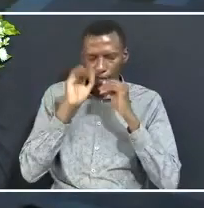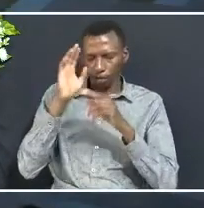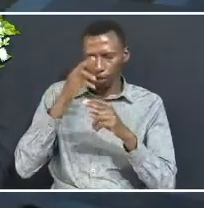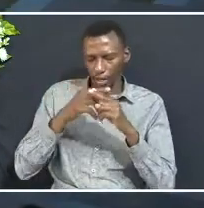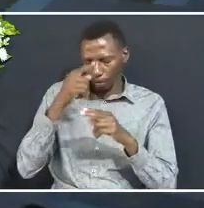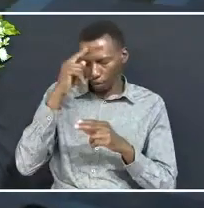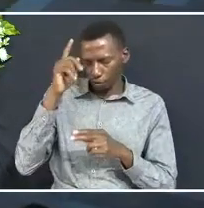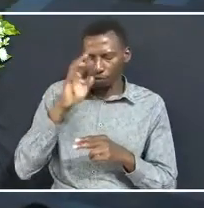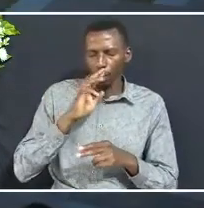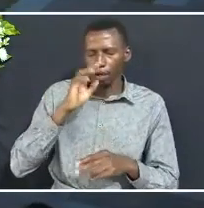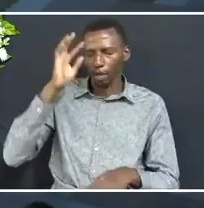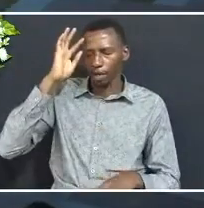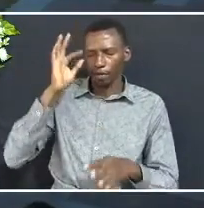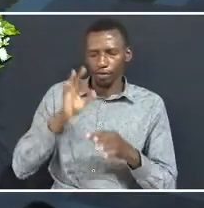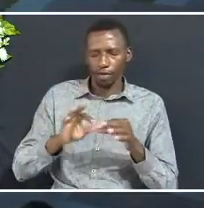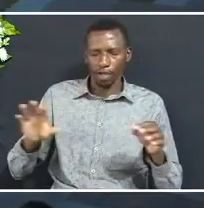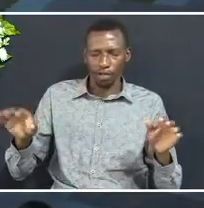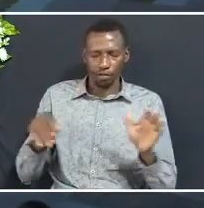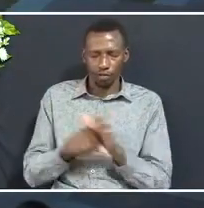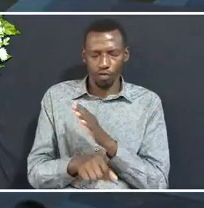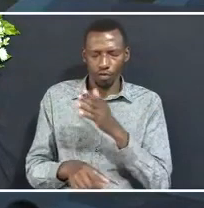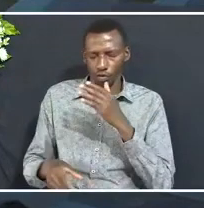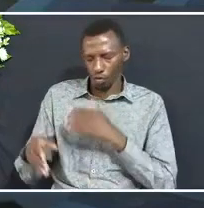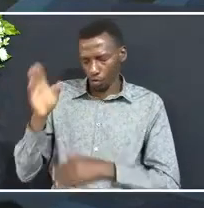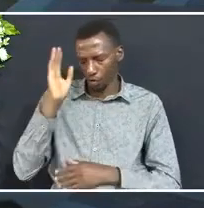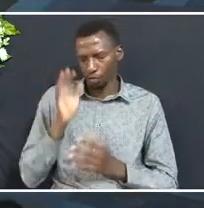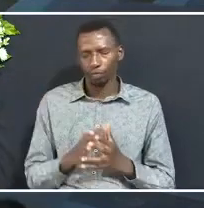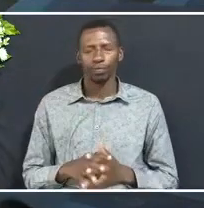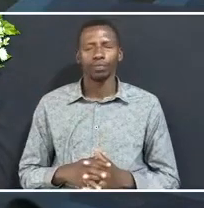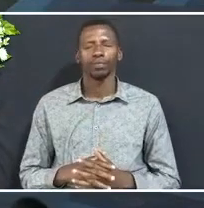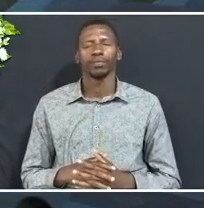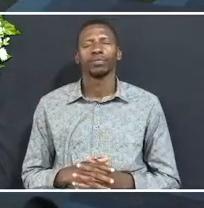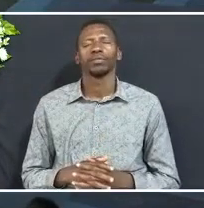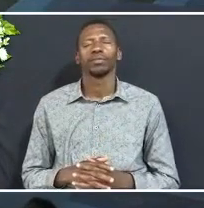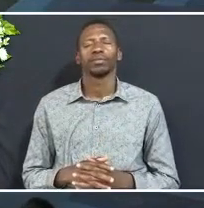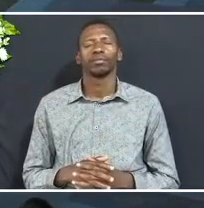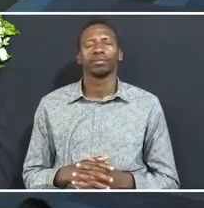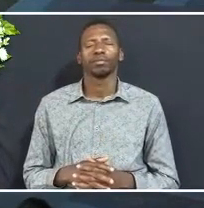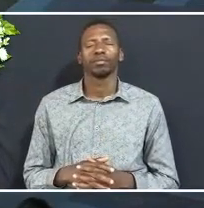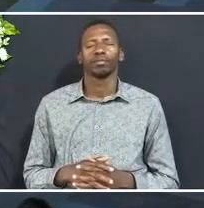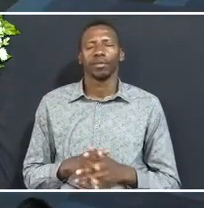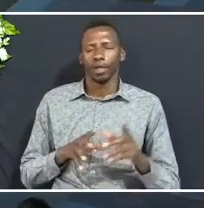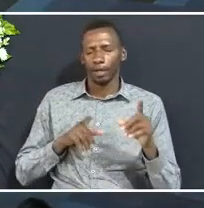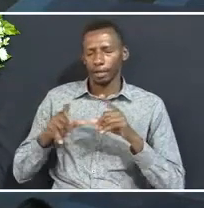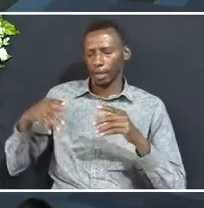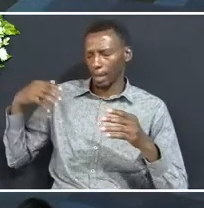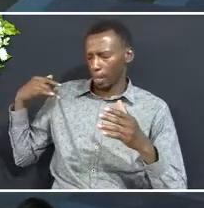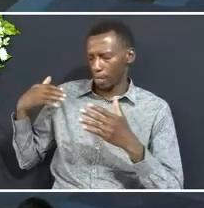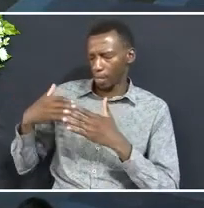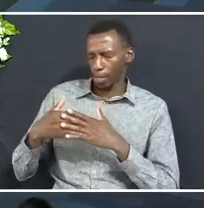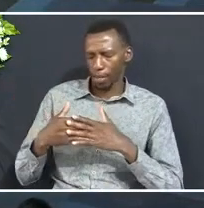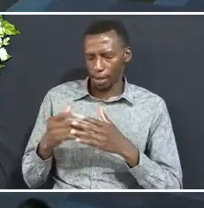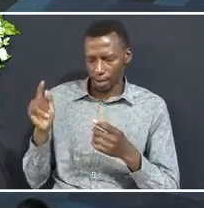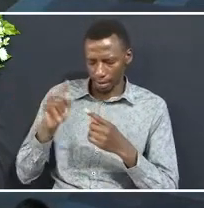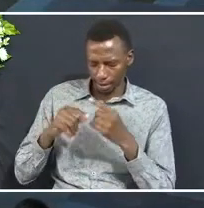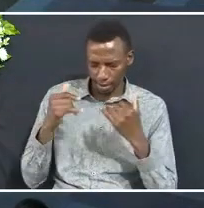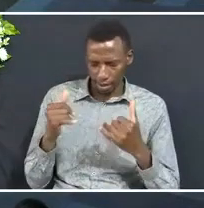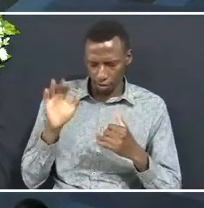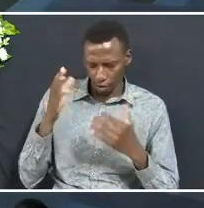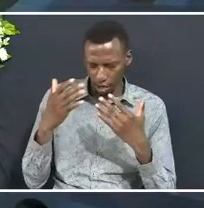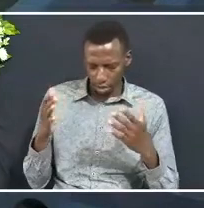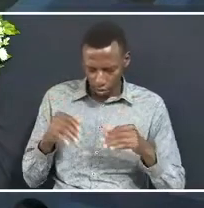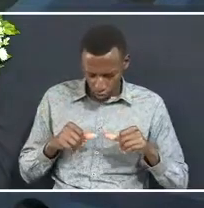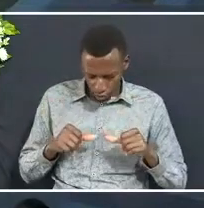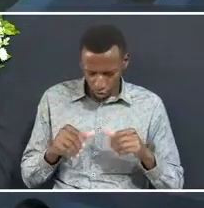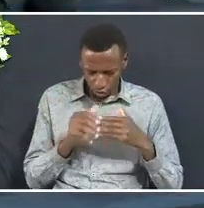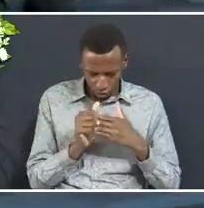you are a faithful God. The journey has been long, and where we are, it is your hand. Continue leading us, O